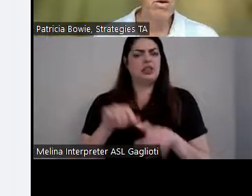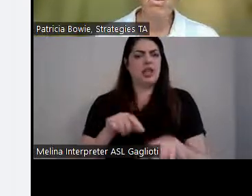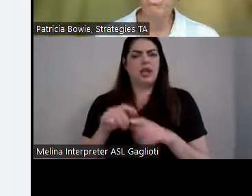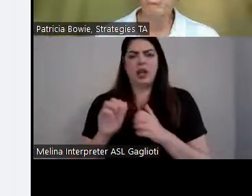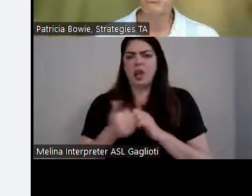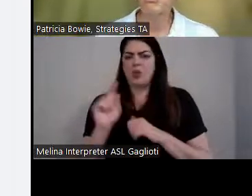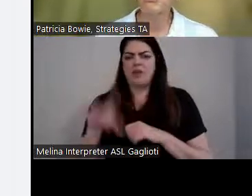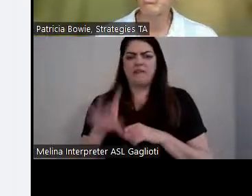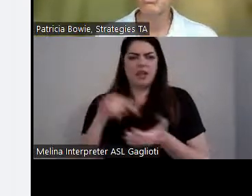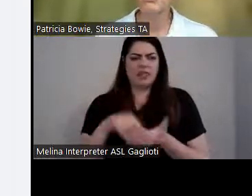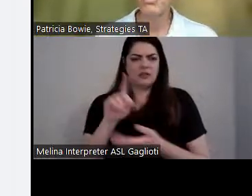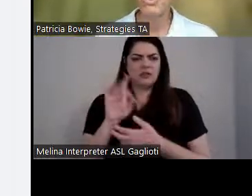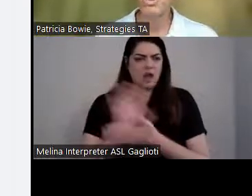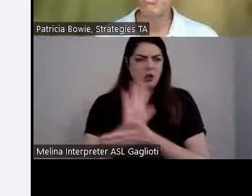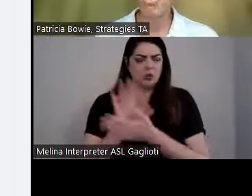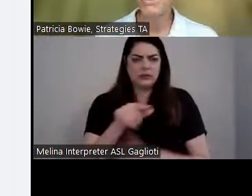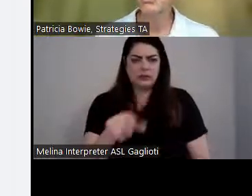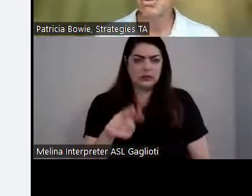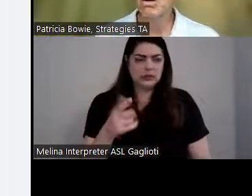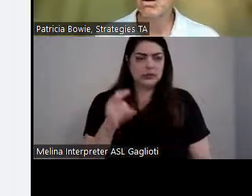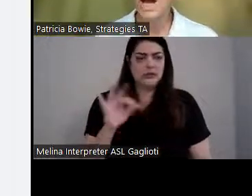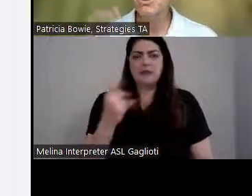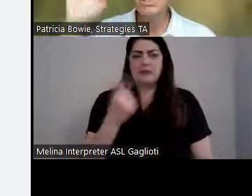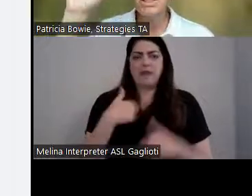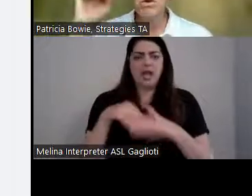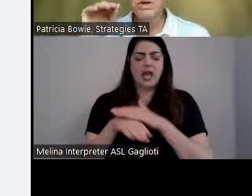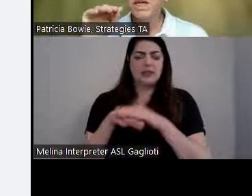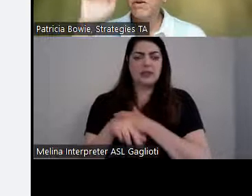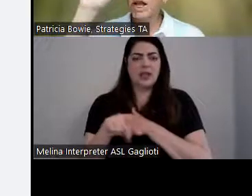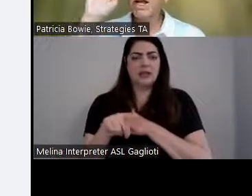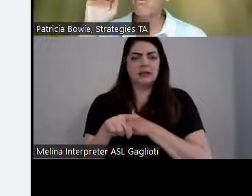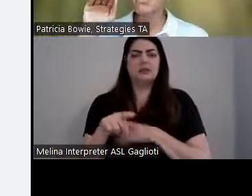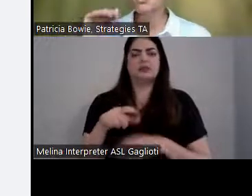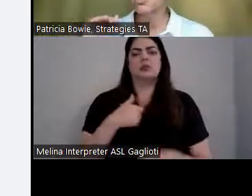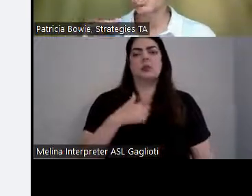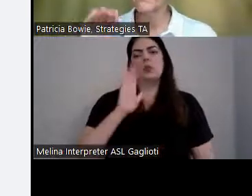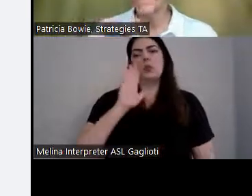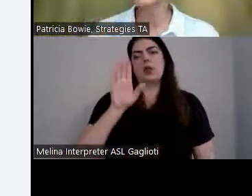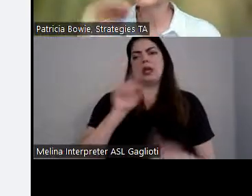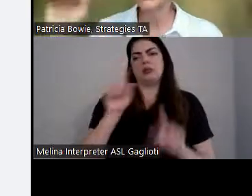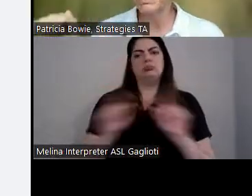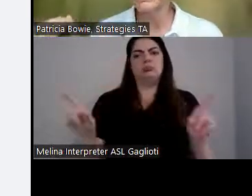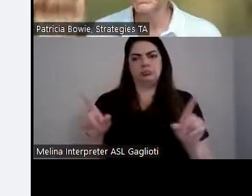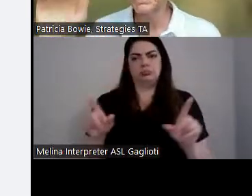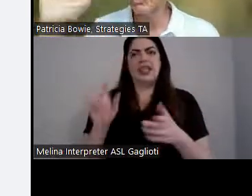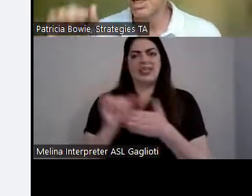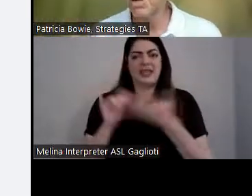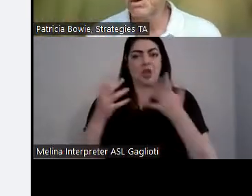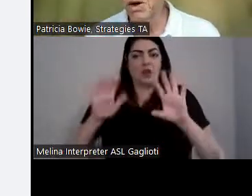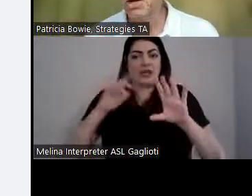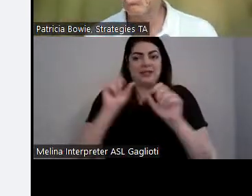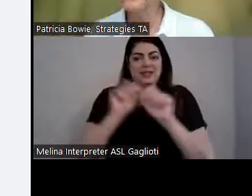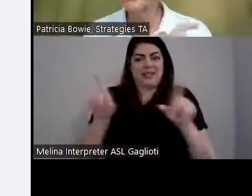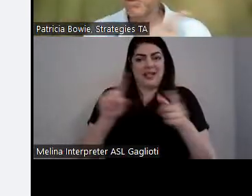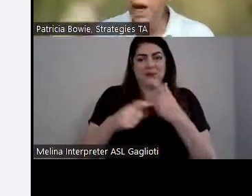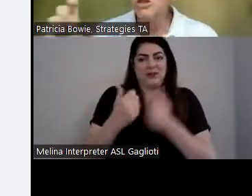So I didn't know if we could drop that in the chat if somebody has access. We actually will be giving that out for sure. Okay. That has already been sent out to